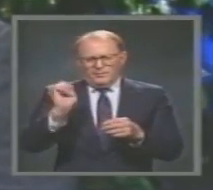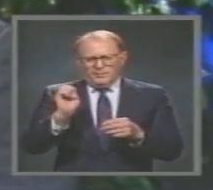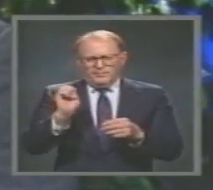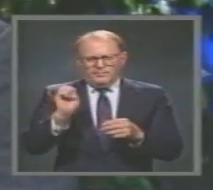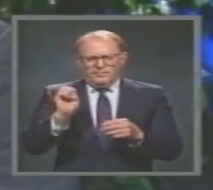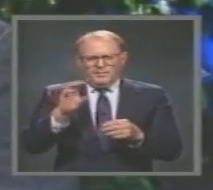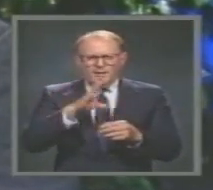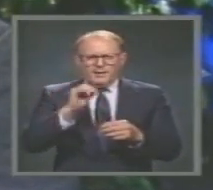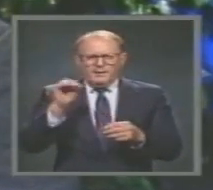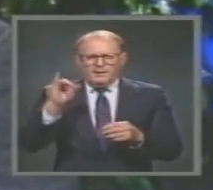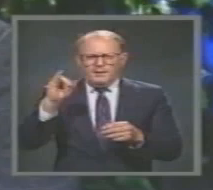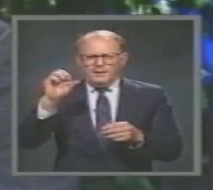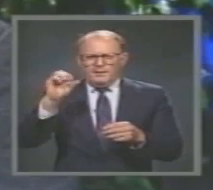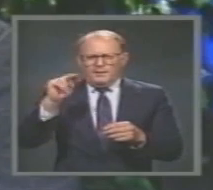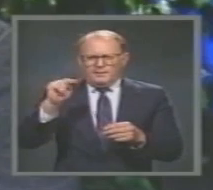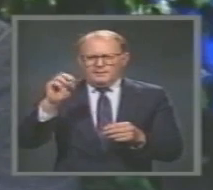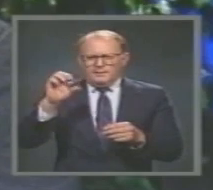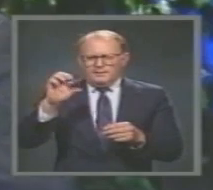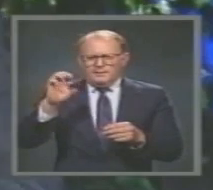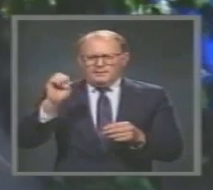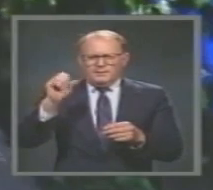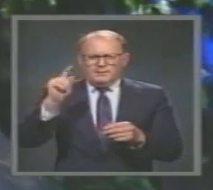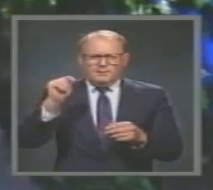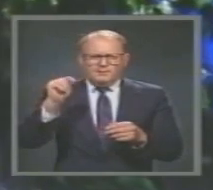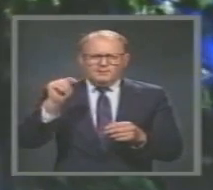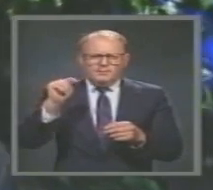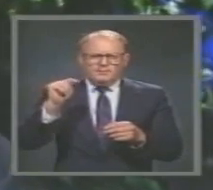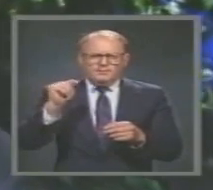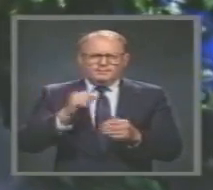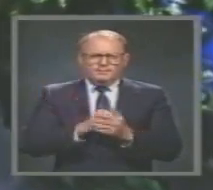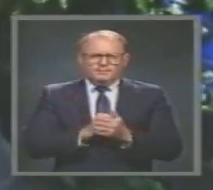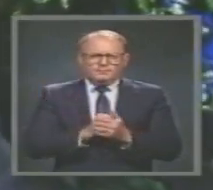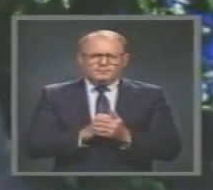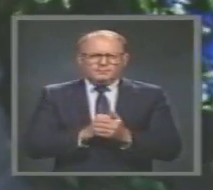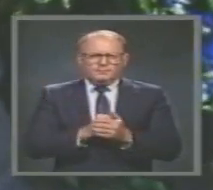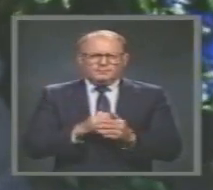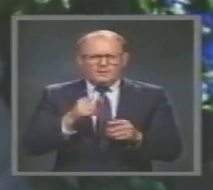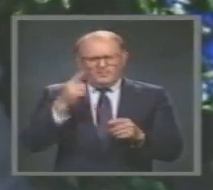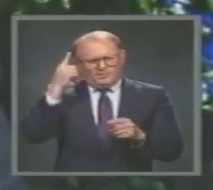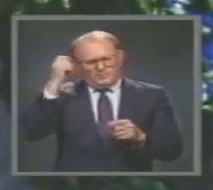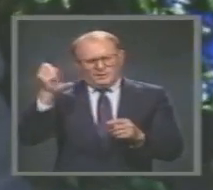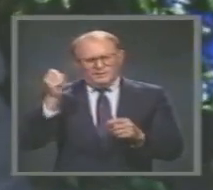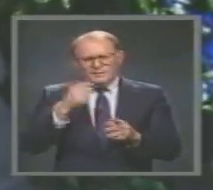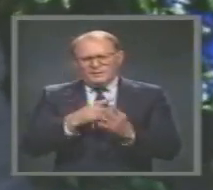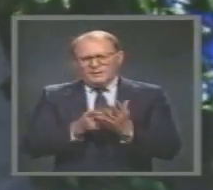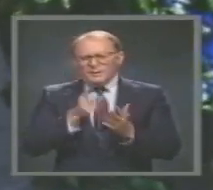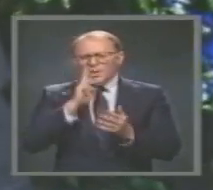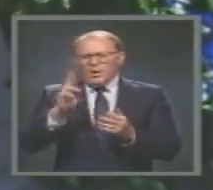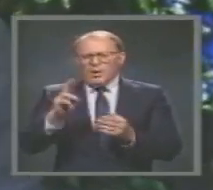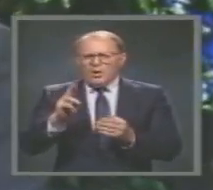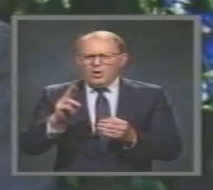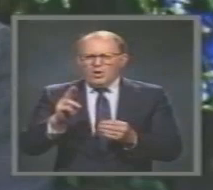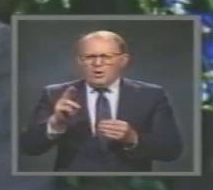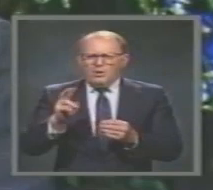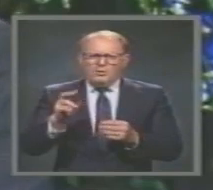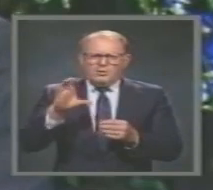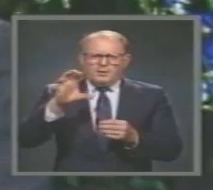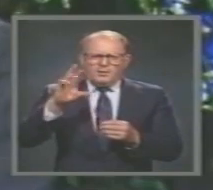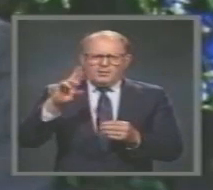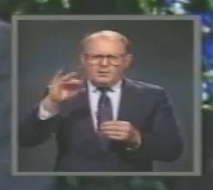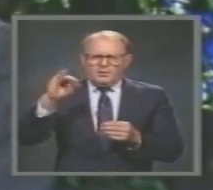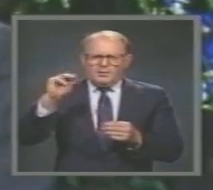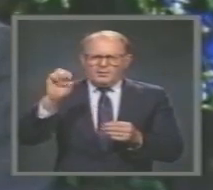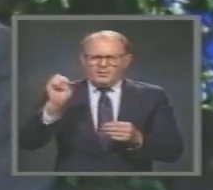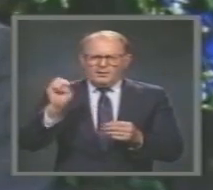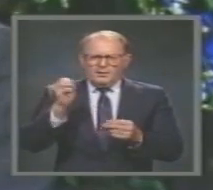and sexual harassment. And rightly so, because these are crimes against other people,